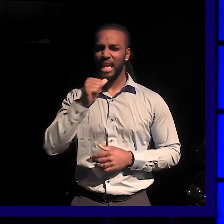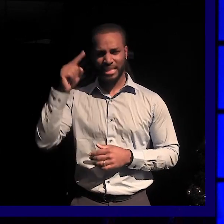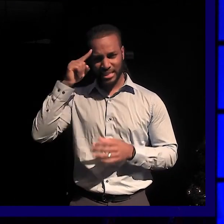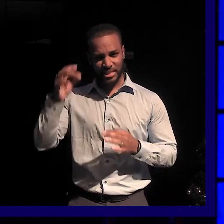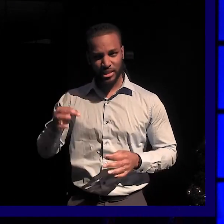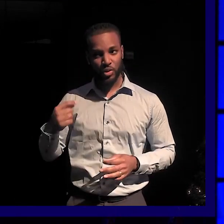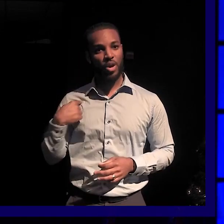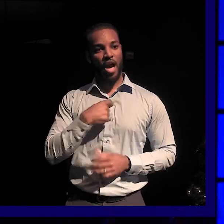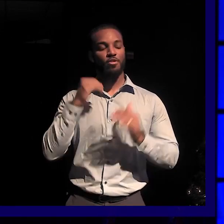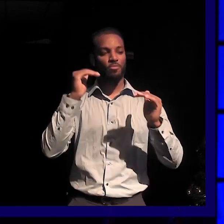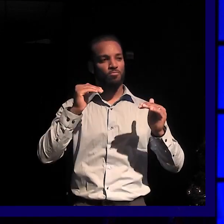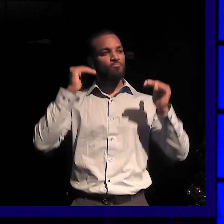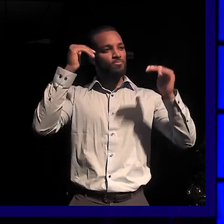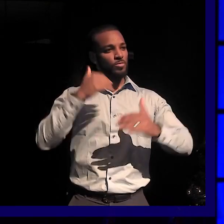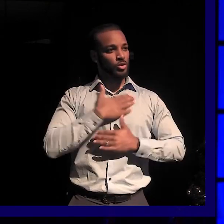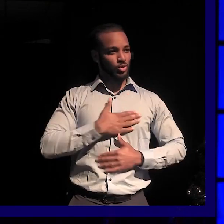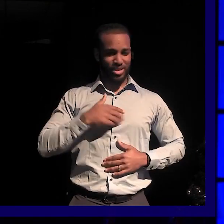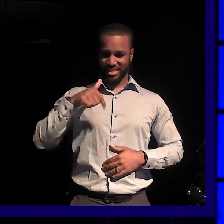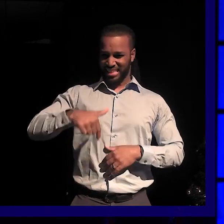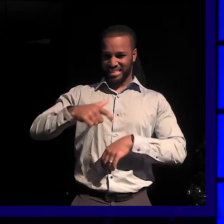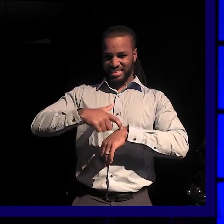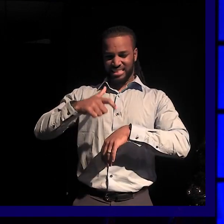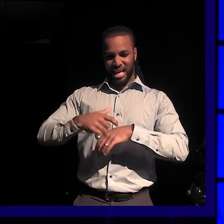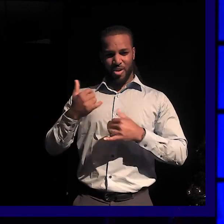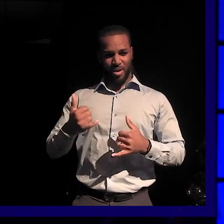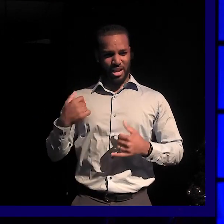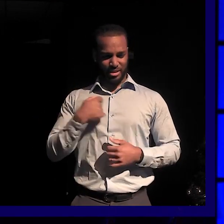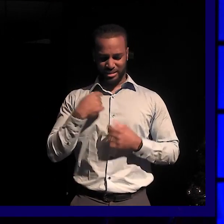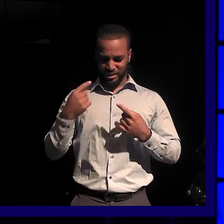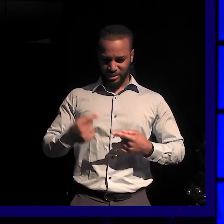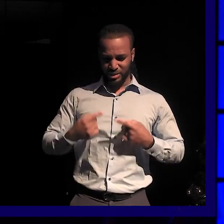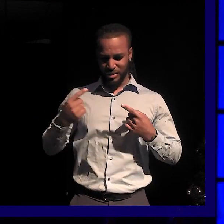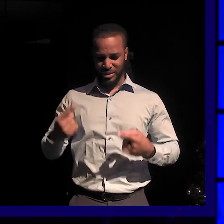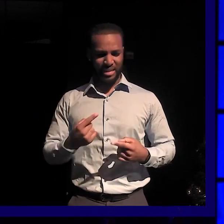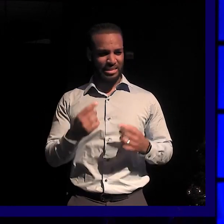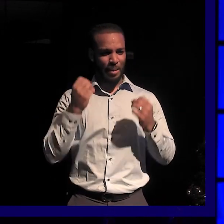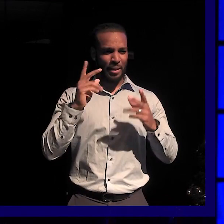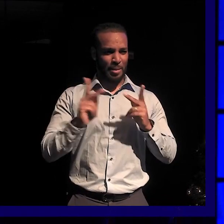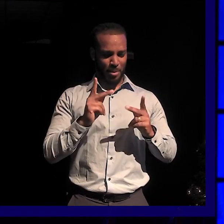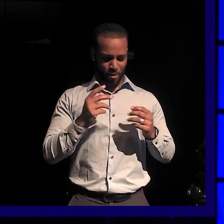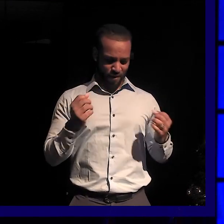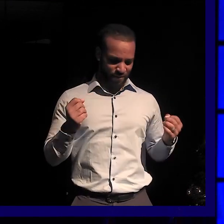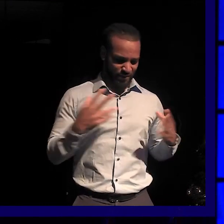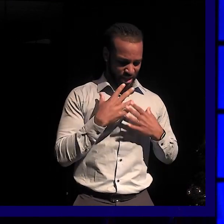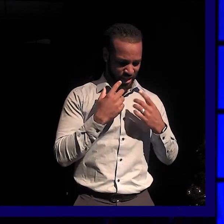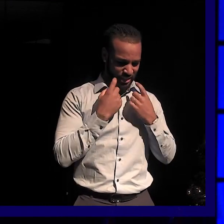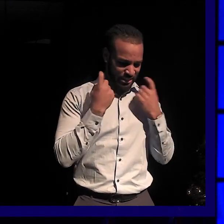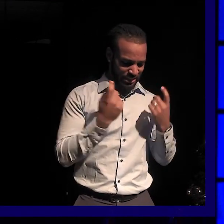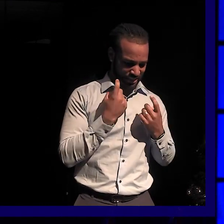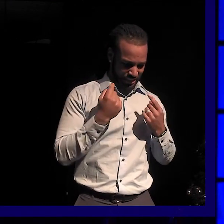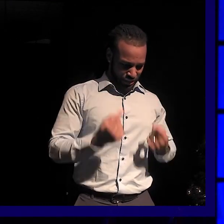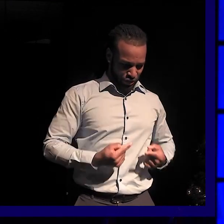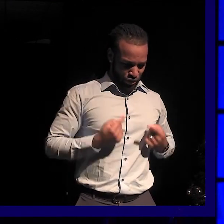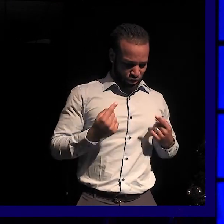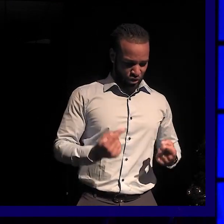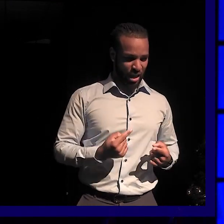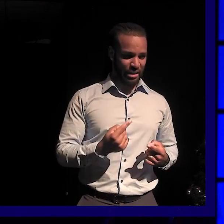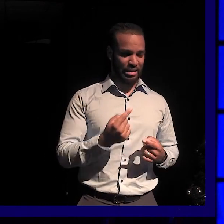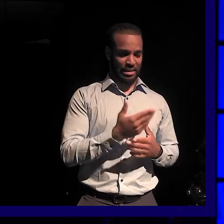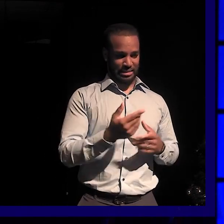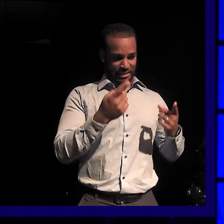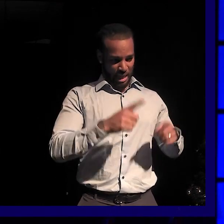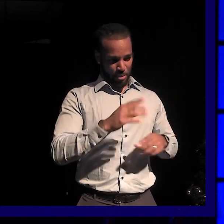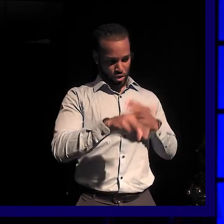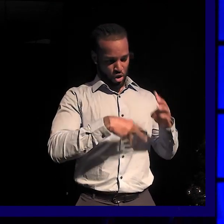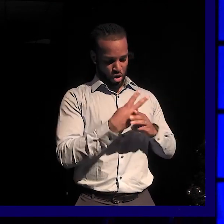supernaturally joyful. In this day of universal apprehension, when men's and women's hearts are failing them for fear of those things that are coming upon the